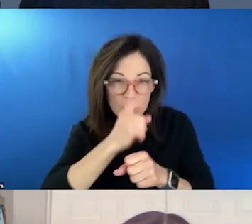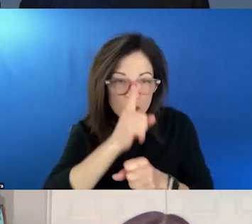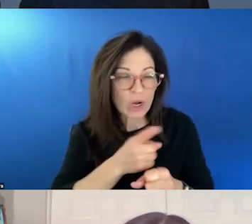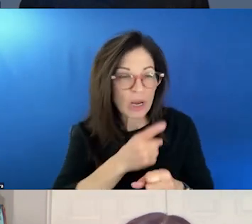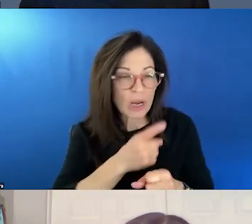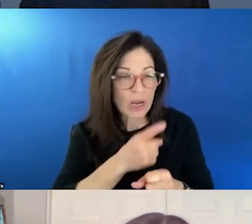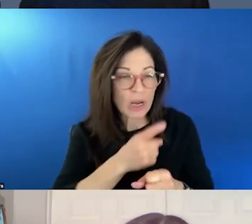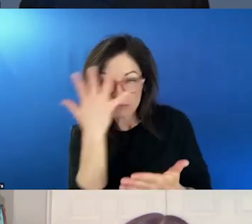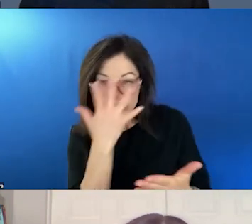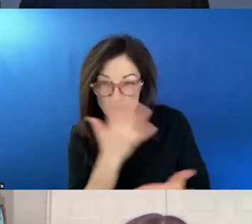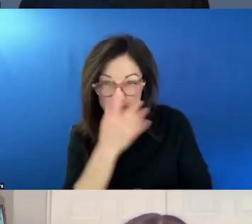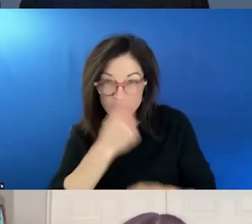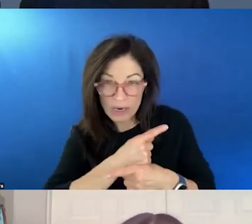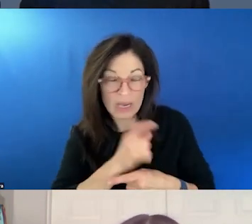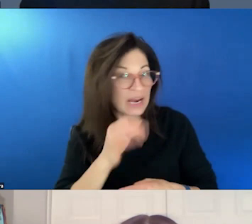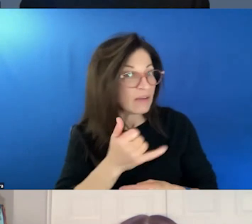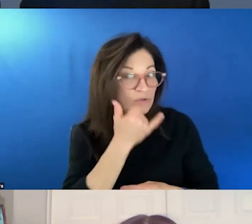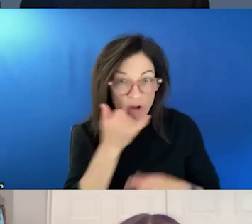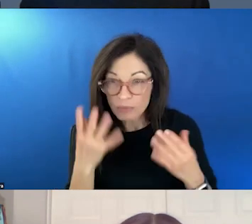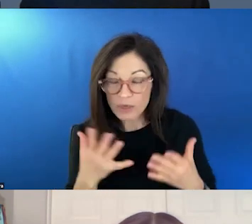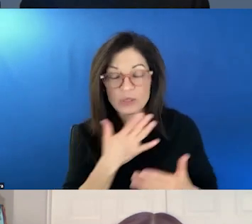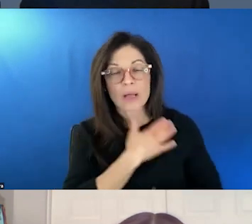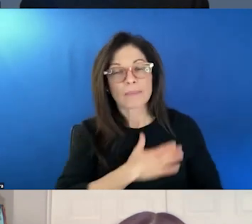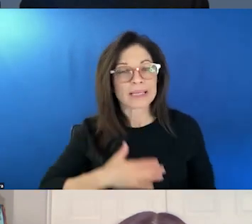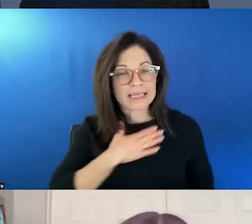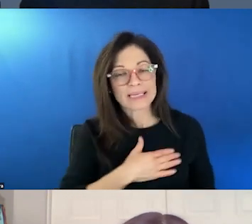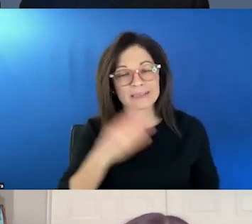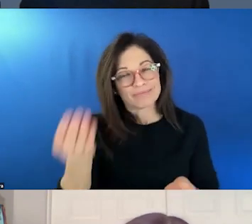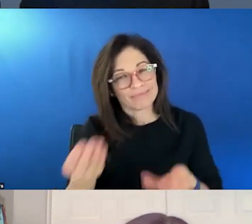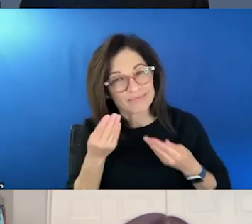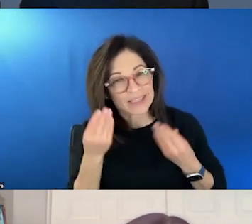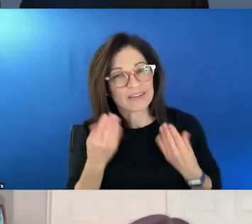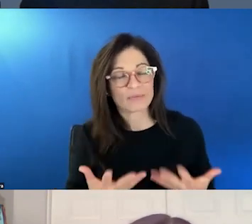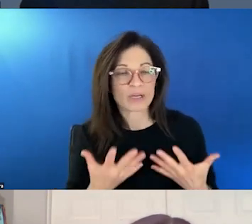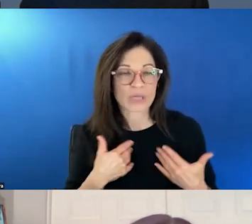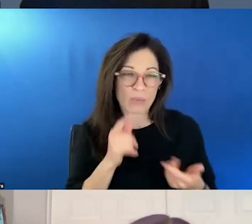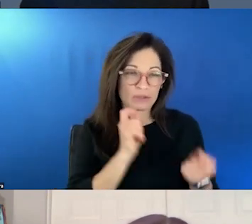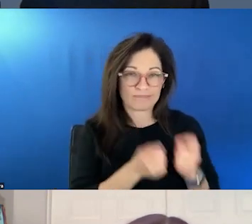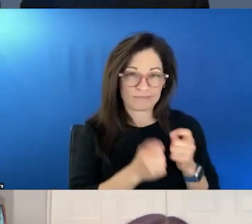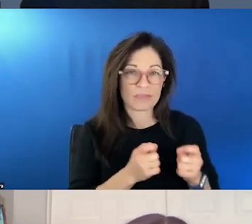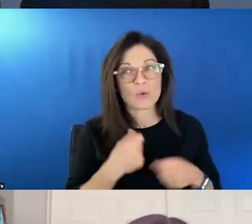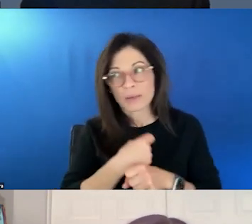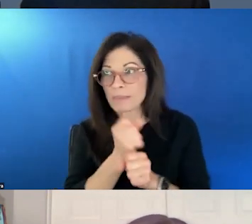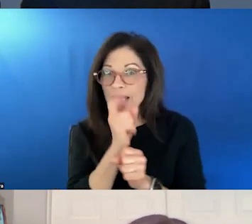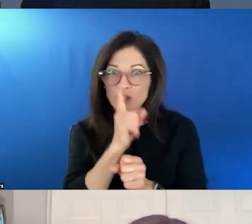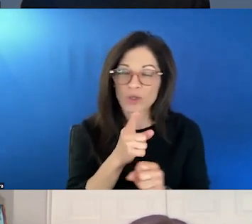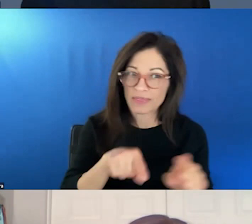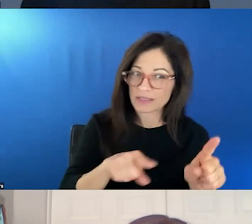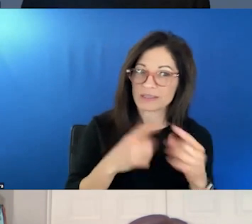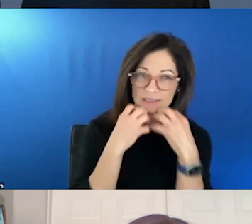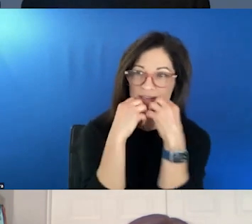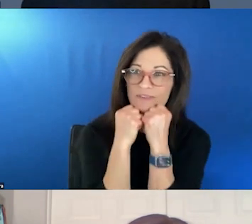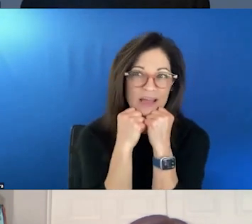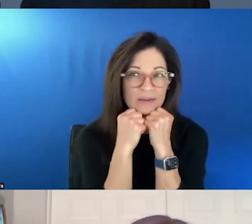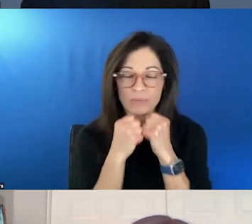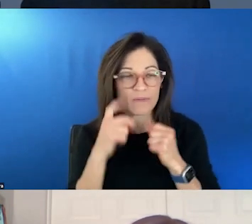everything looks right. If not, I would love to get that information and update it so that we can make sure that this is as valuable as